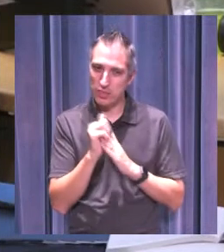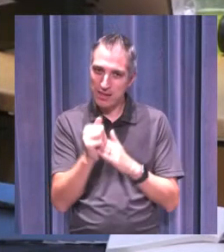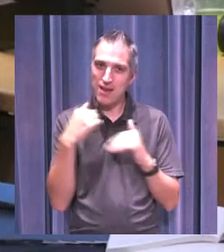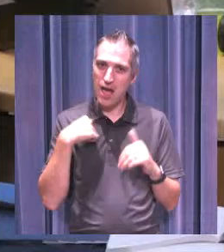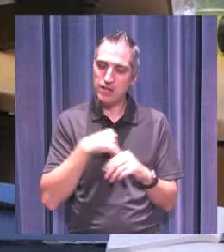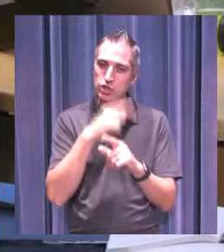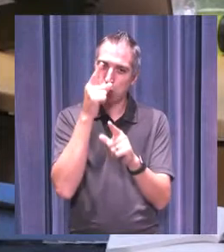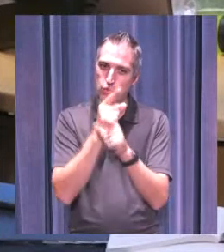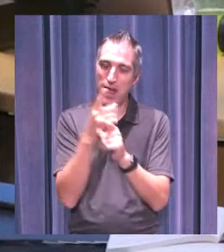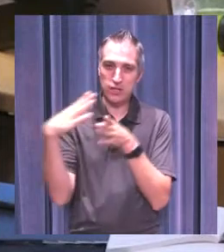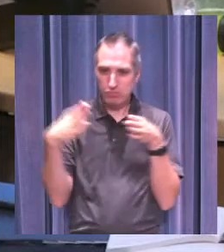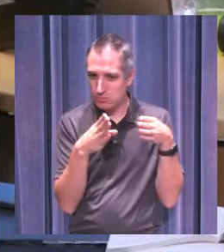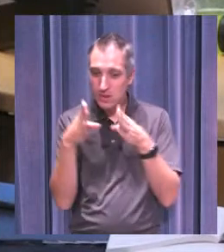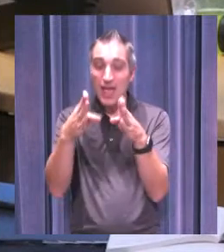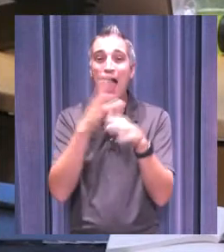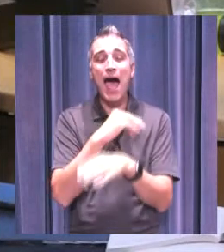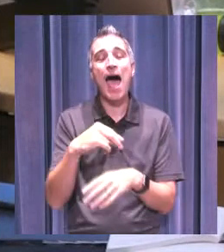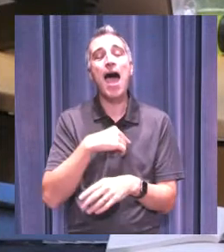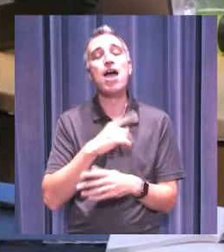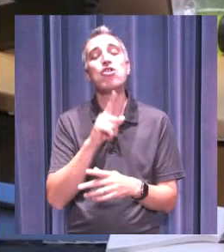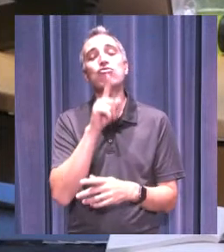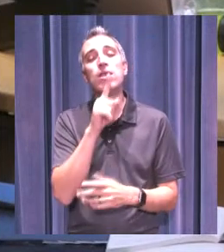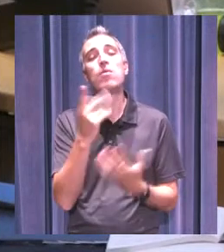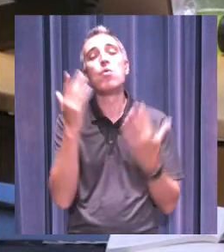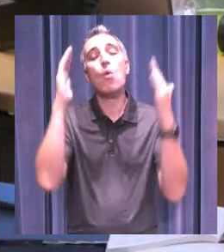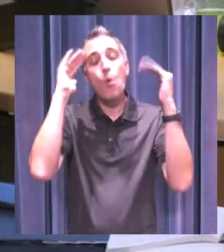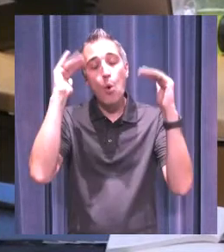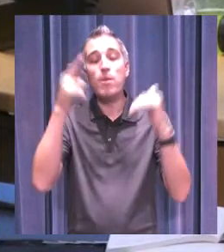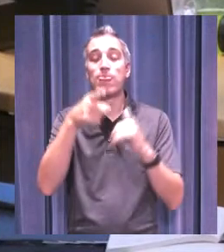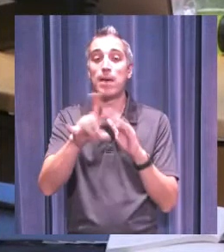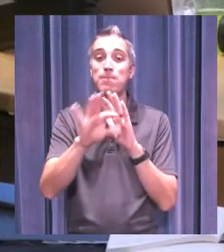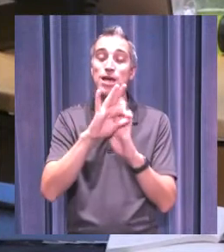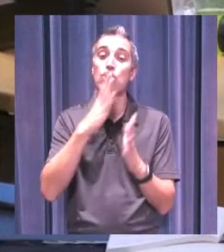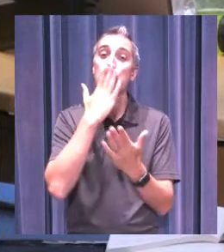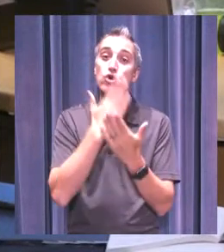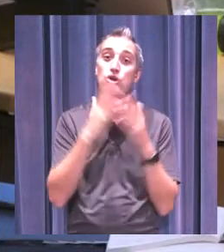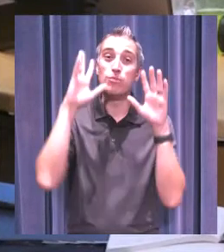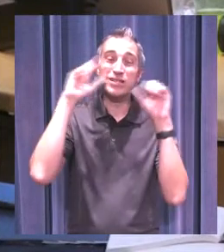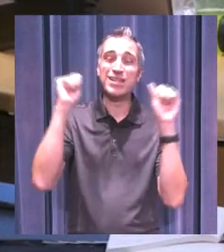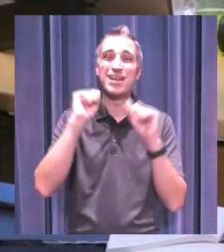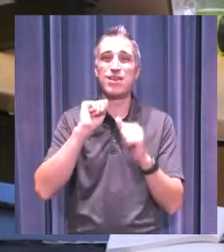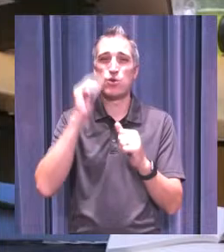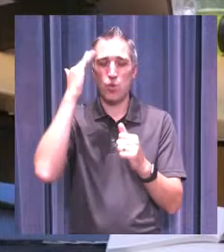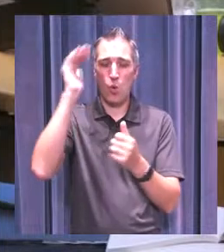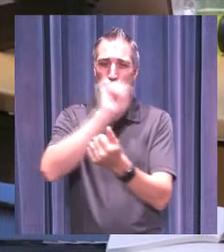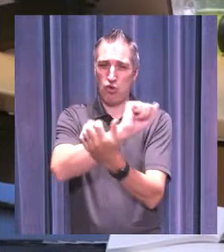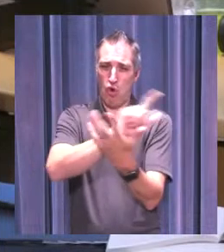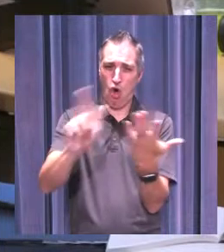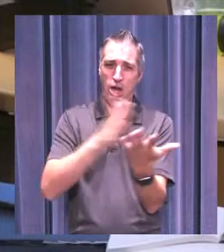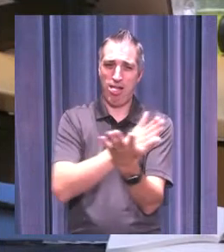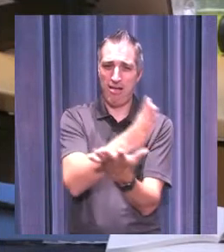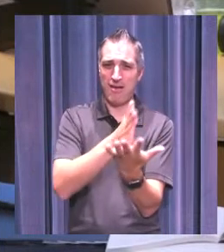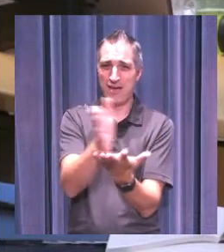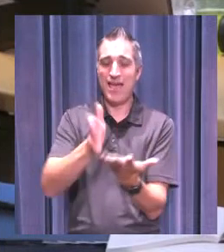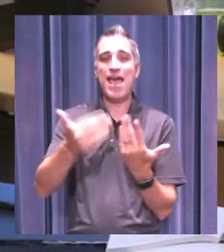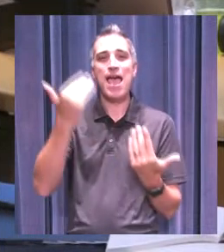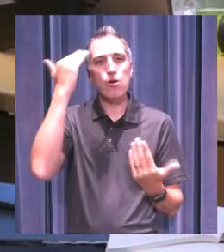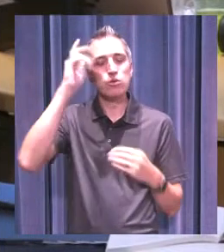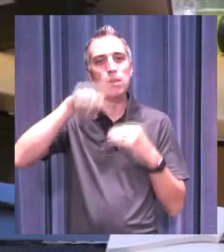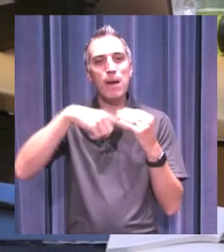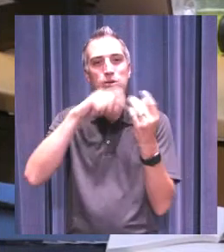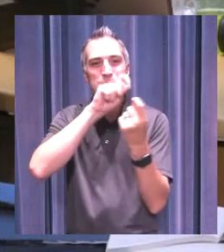right direction. I sincerely hope that the board picks a president who is well-versed in all areas of the college and knows of specific